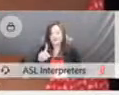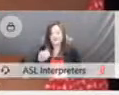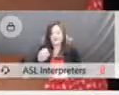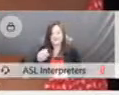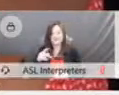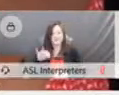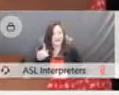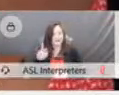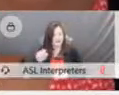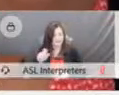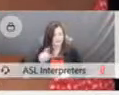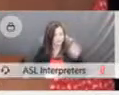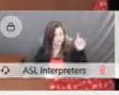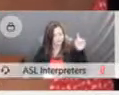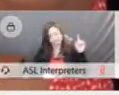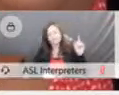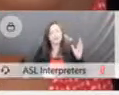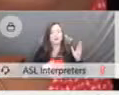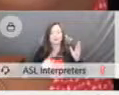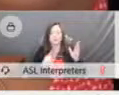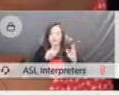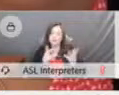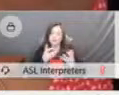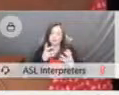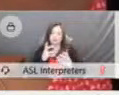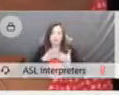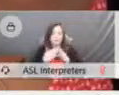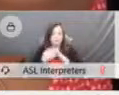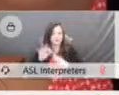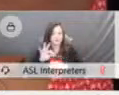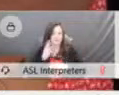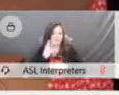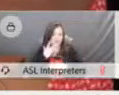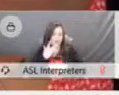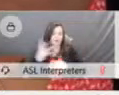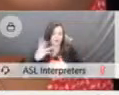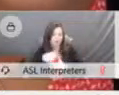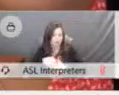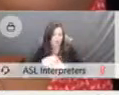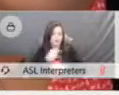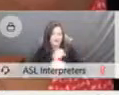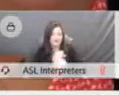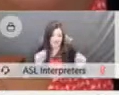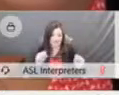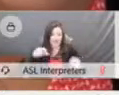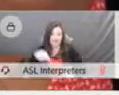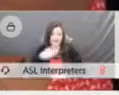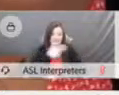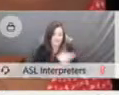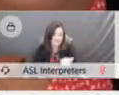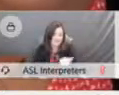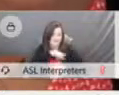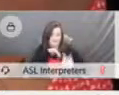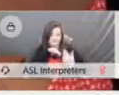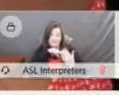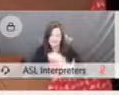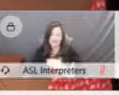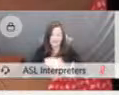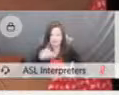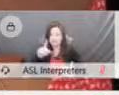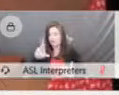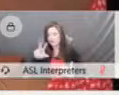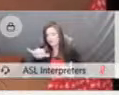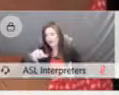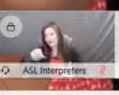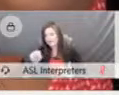sure communities of color are included and are safe. These vaccines have been studied, as Dr. Valles mentioned,